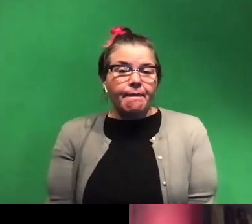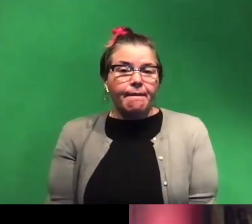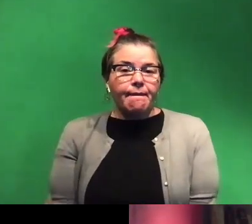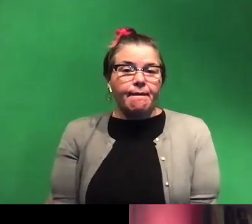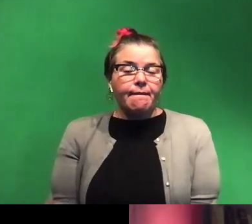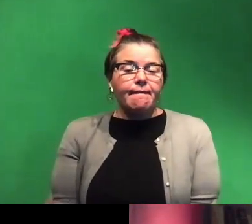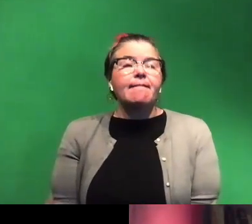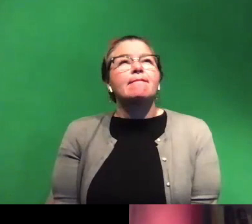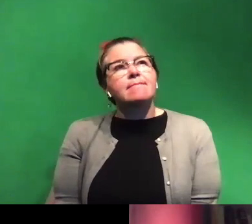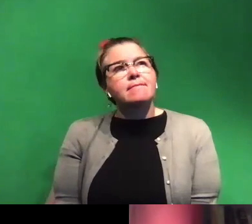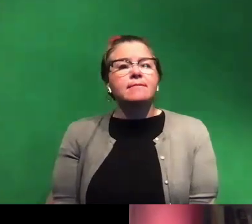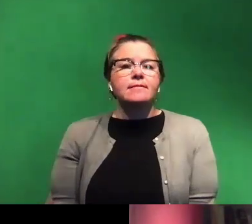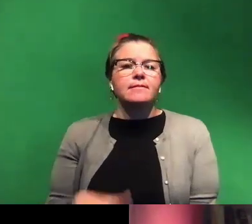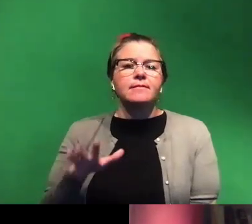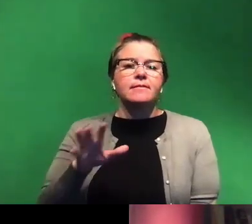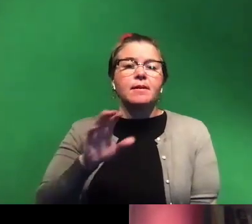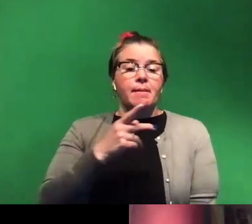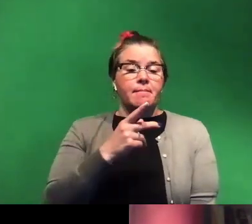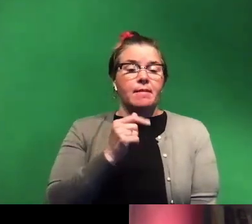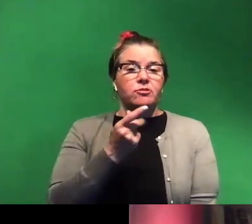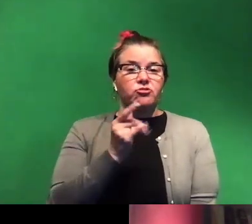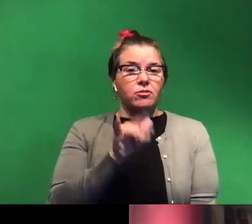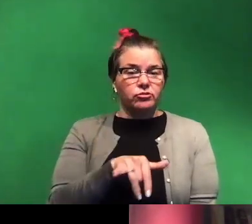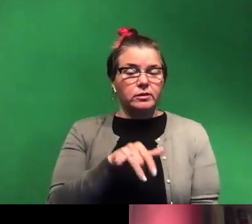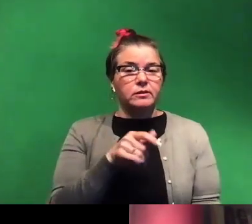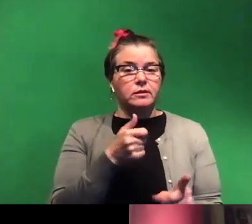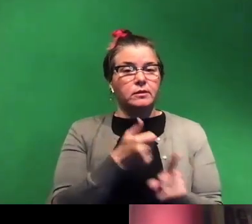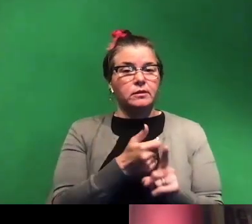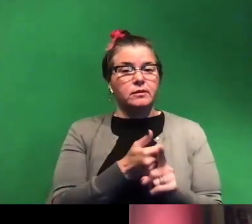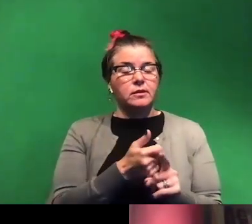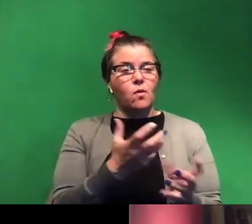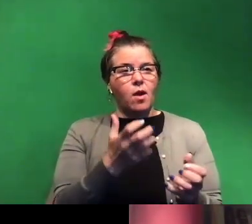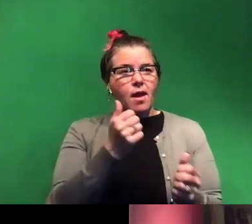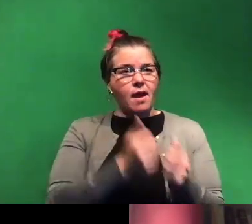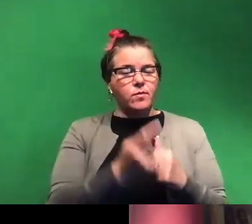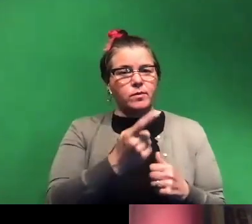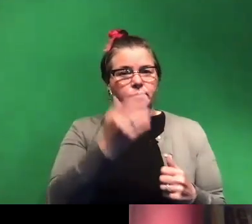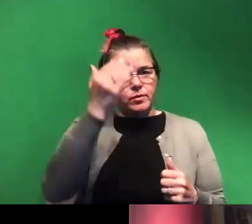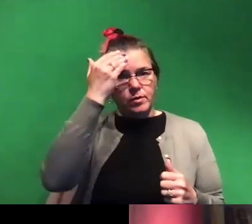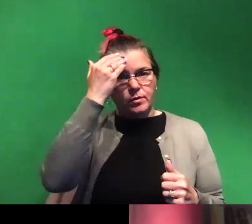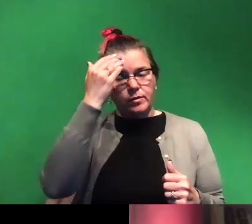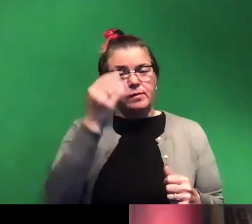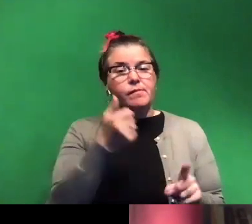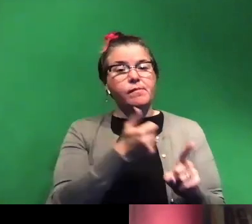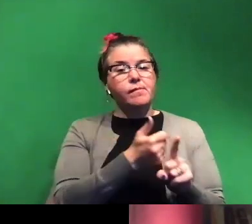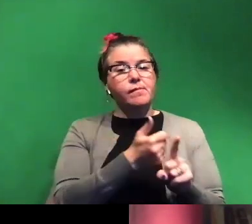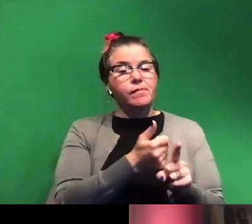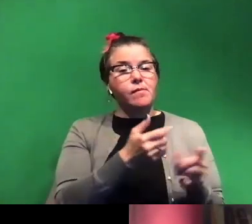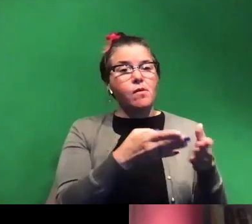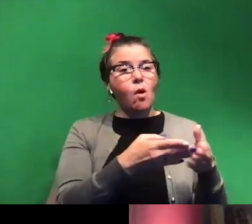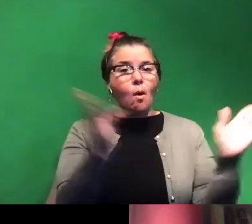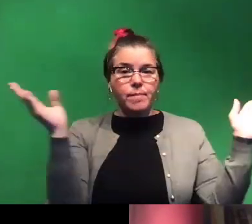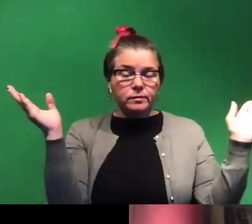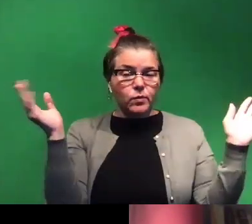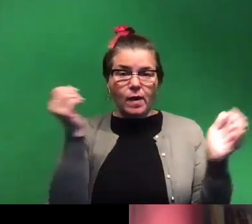I would say about paleontology, I would like everybody to know that it really is open to everybody.